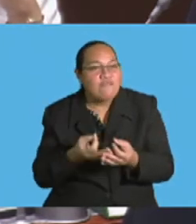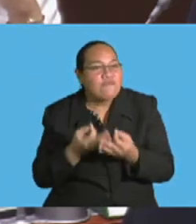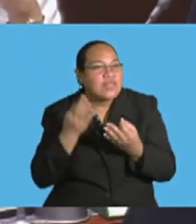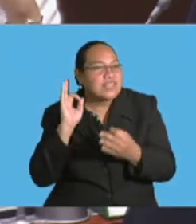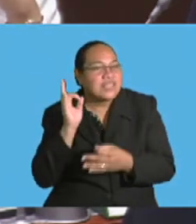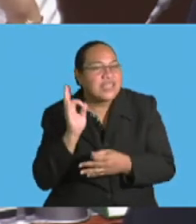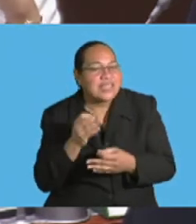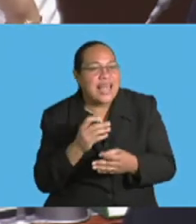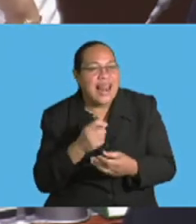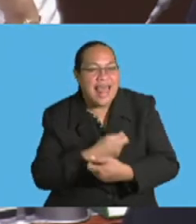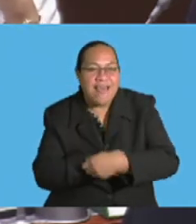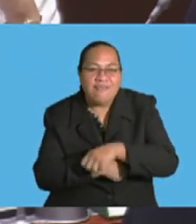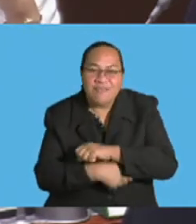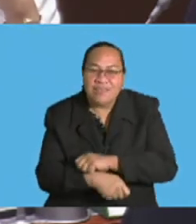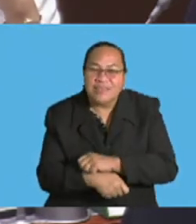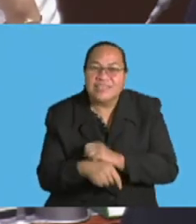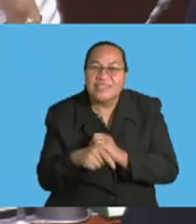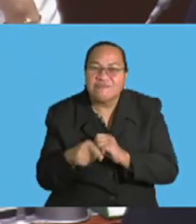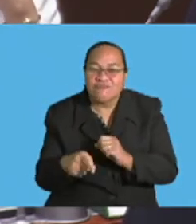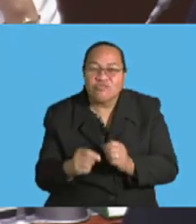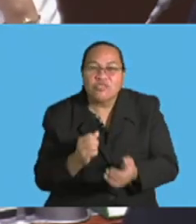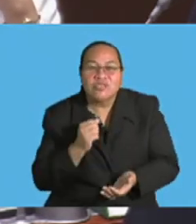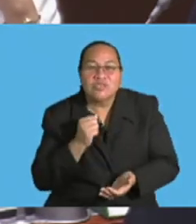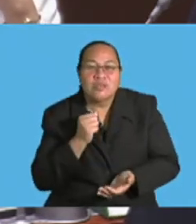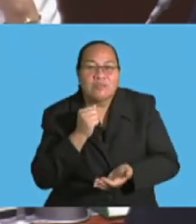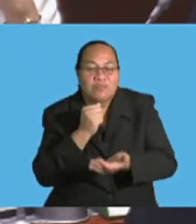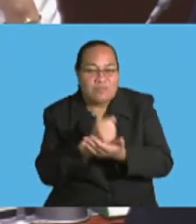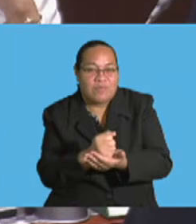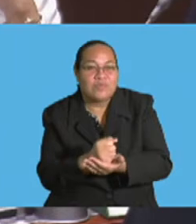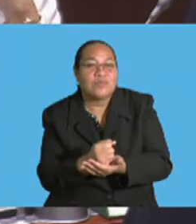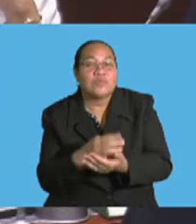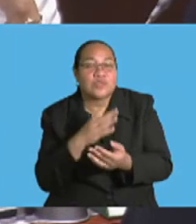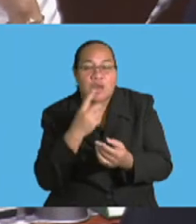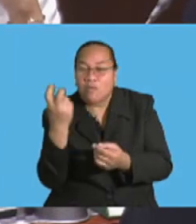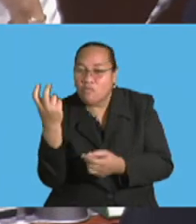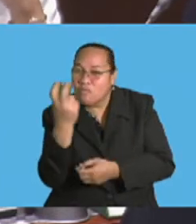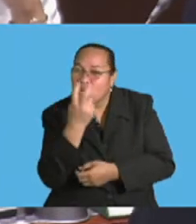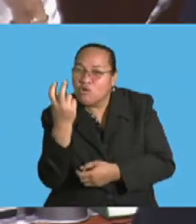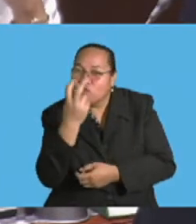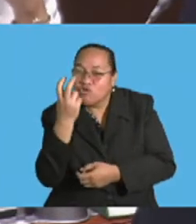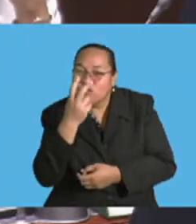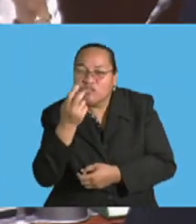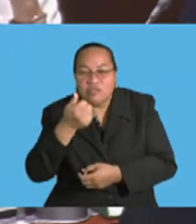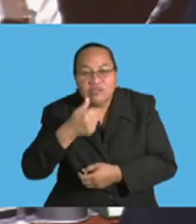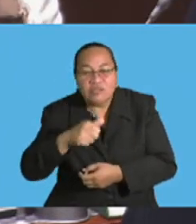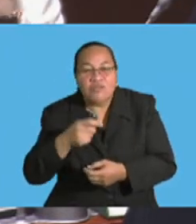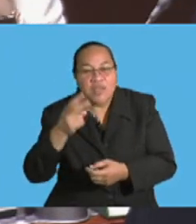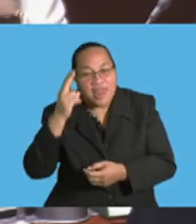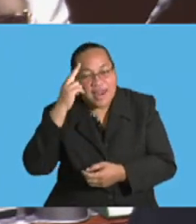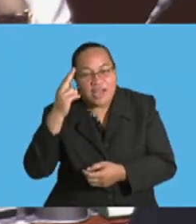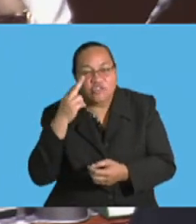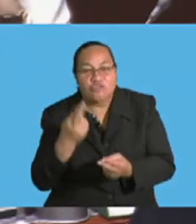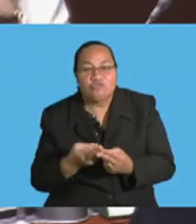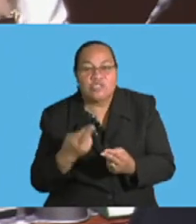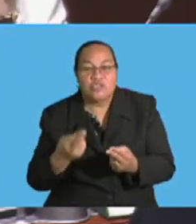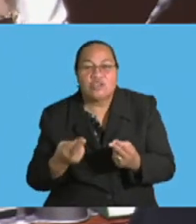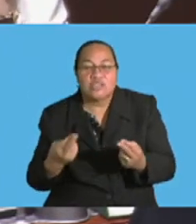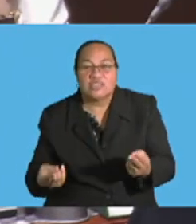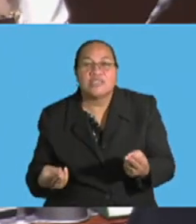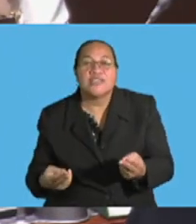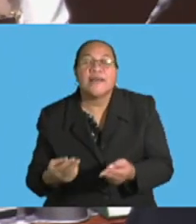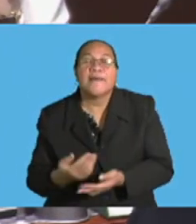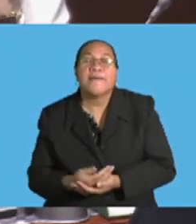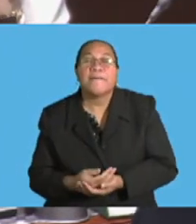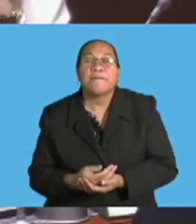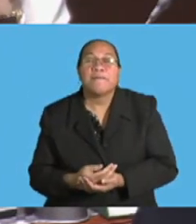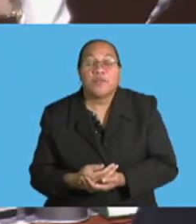to support relevant government institutions in monitoring the utilization of their natural resources. To